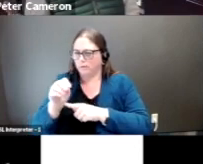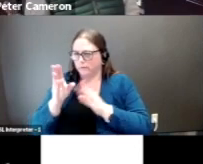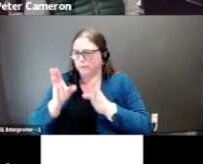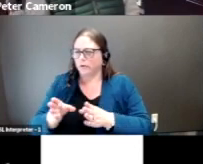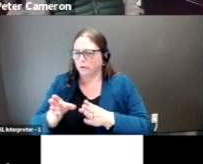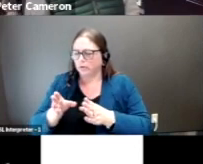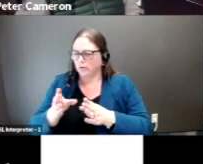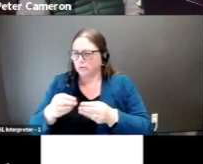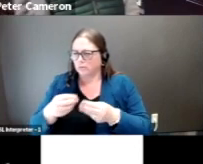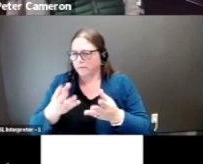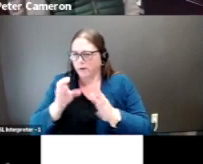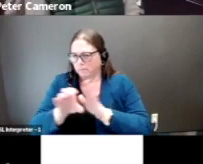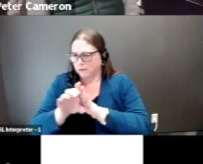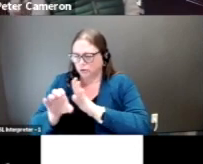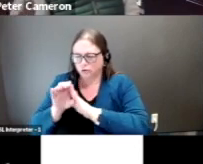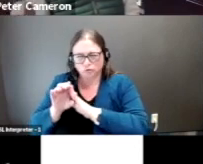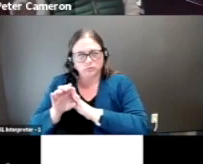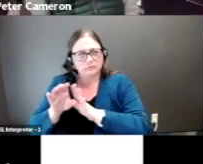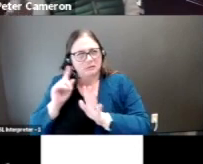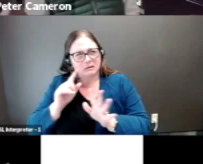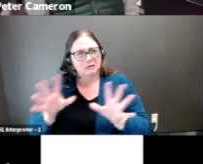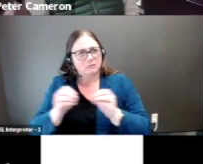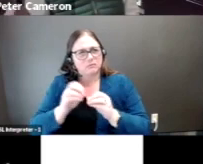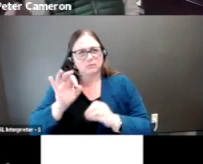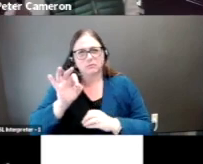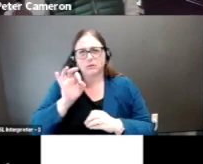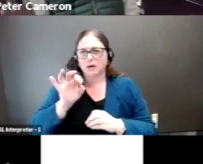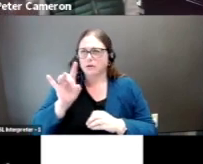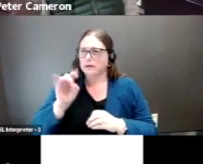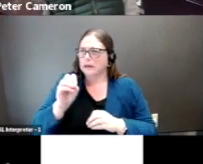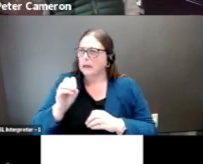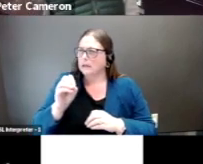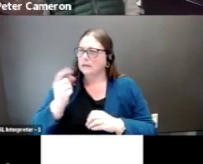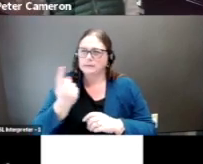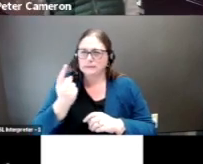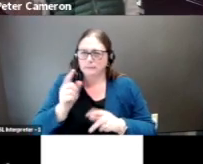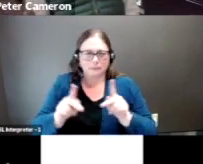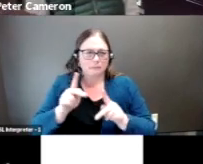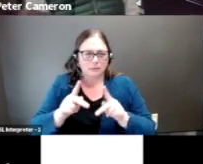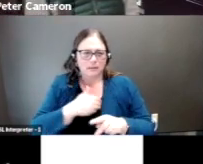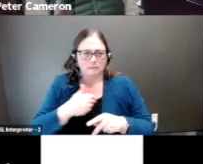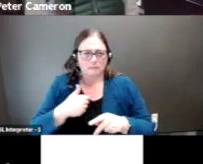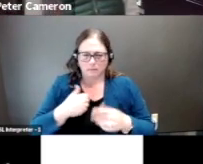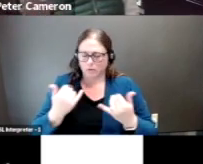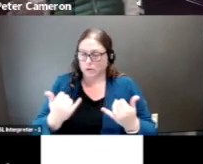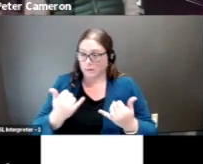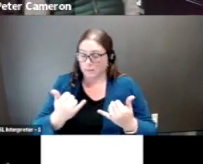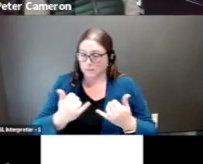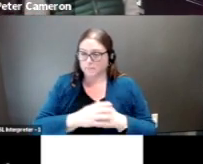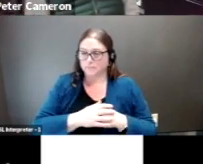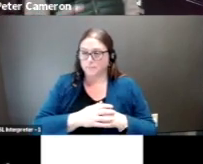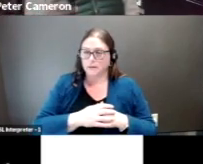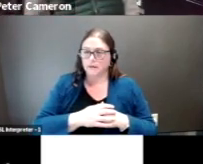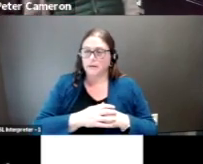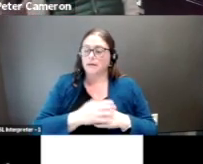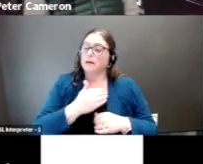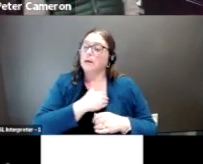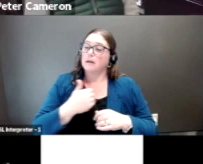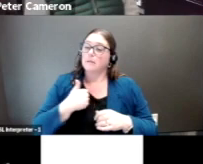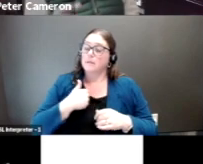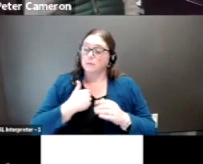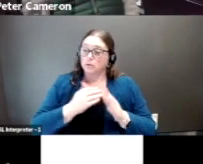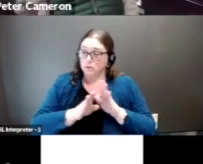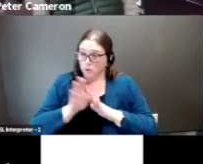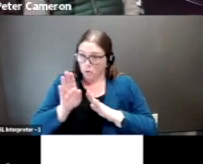almost like 980 something who are now members. They limited the membership growth to make sure everything